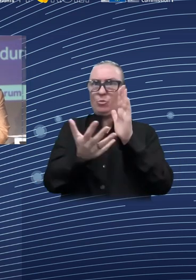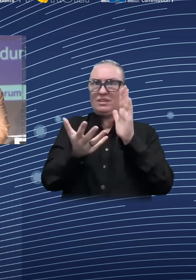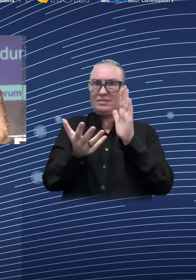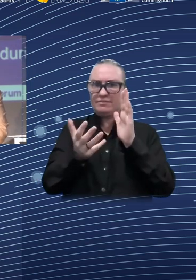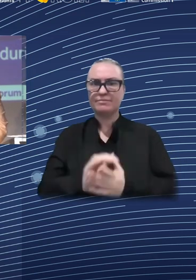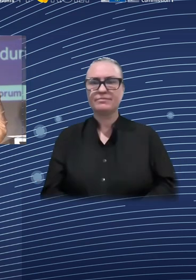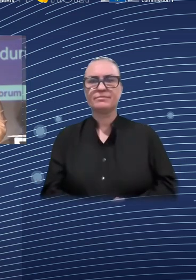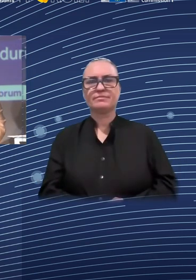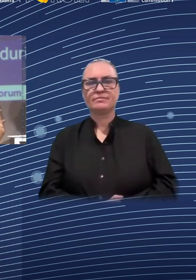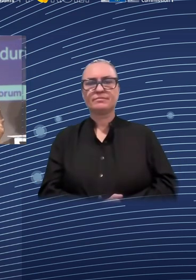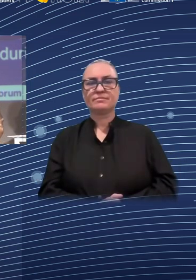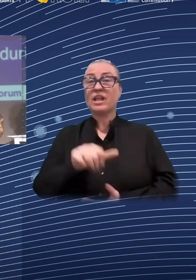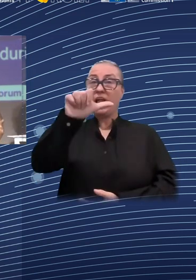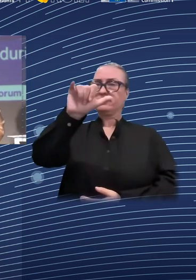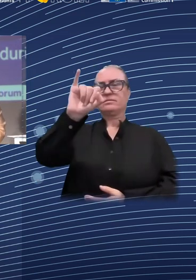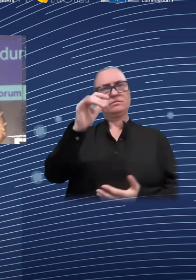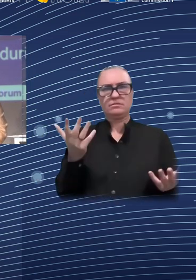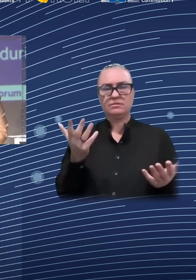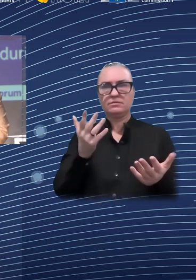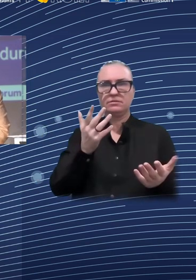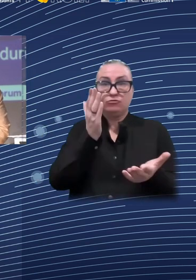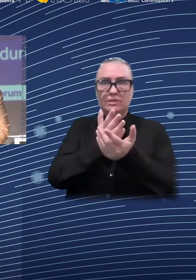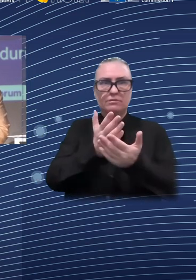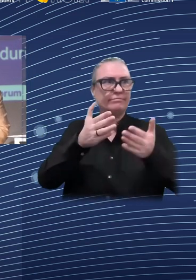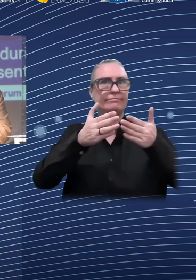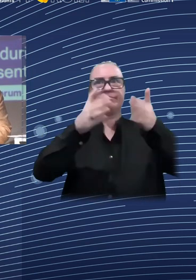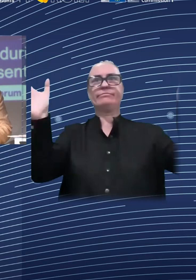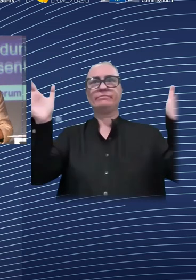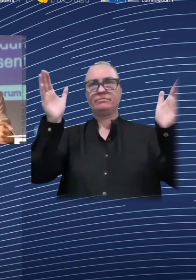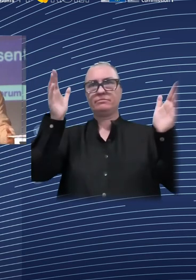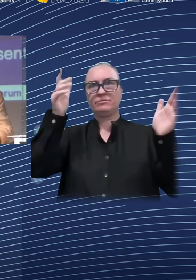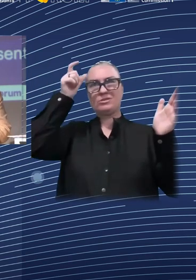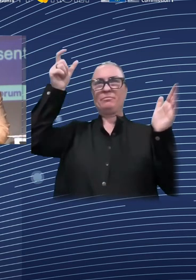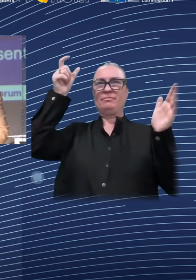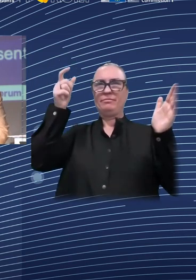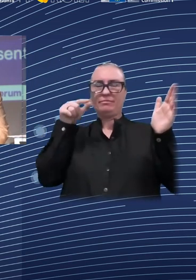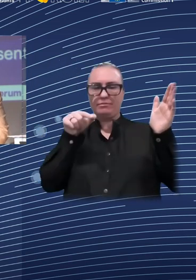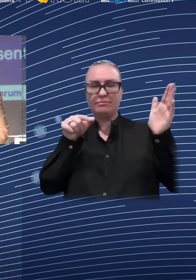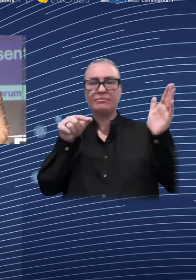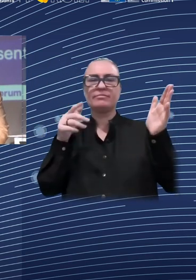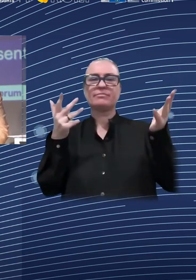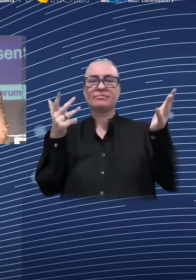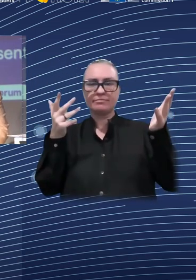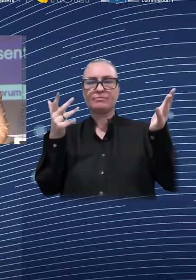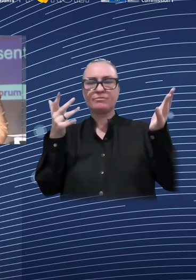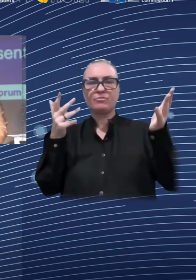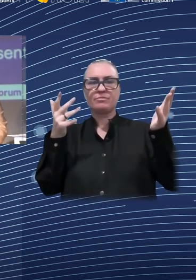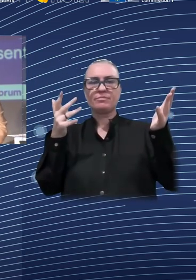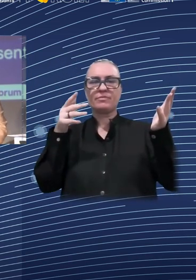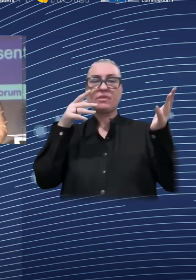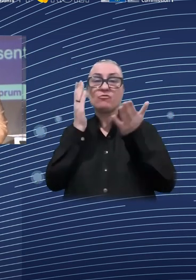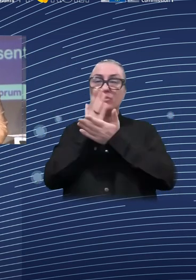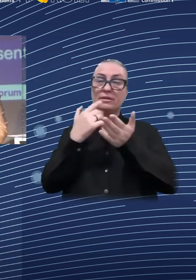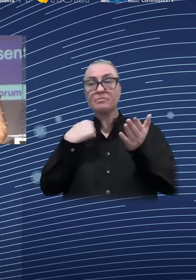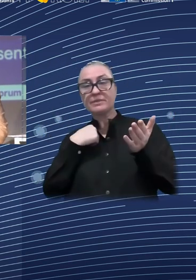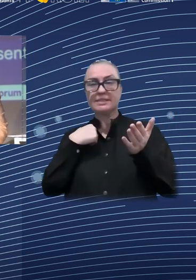ChatGPT, and that's not really the case. So AI is a quite a broad scope of various technologies, and some of them